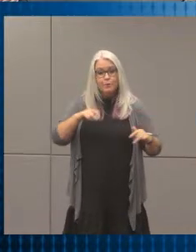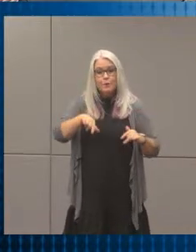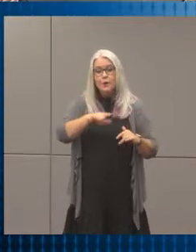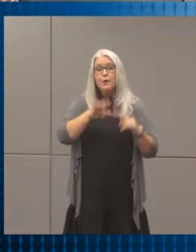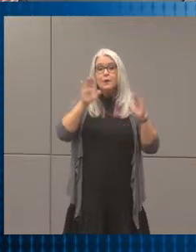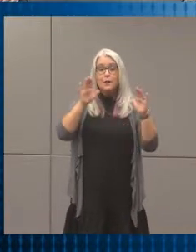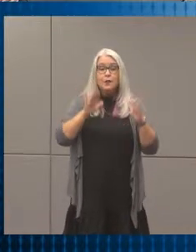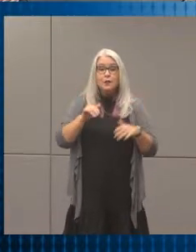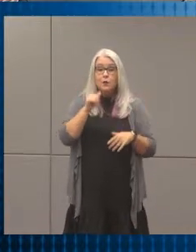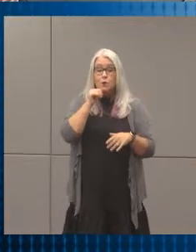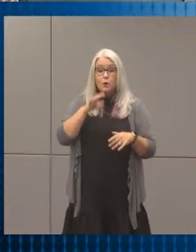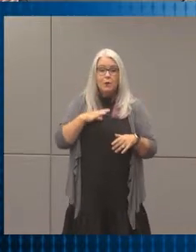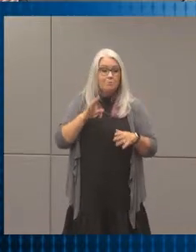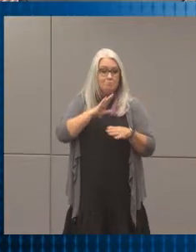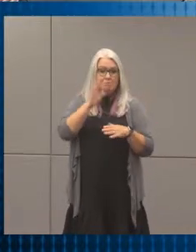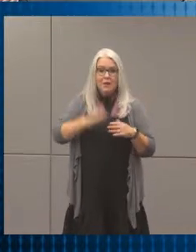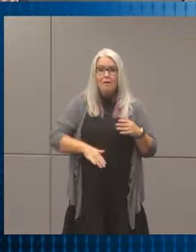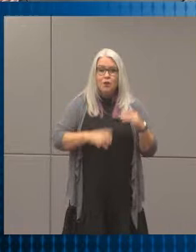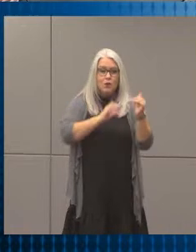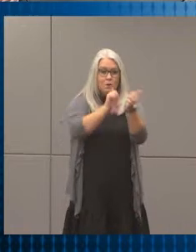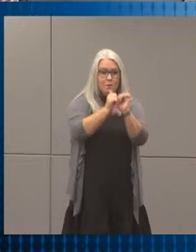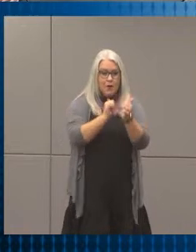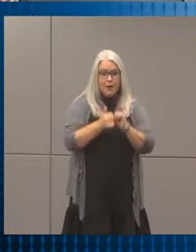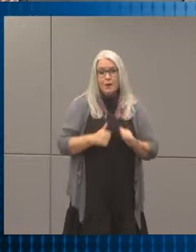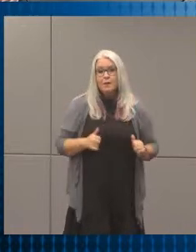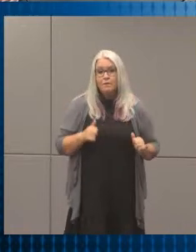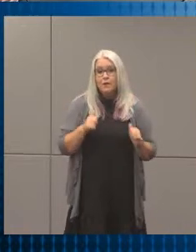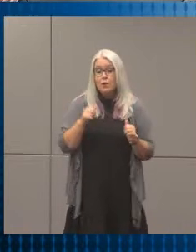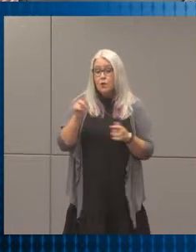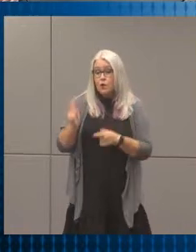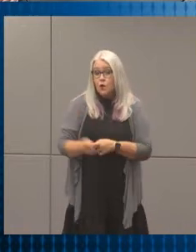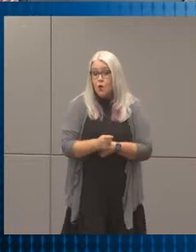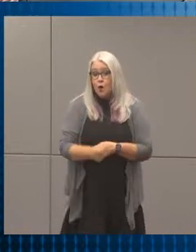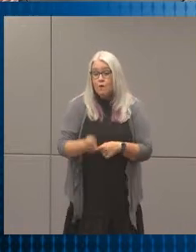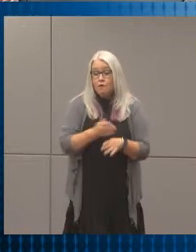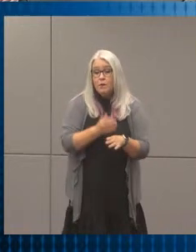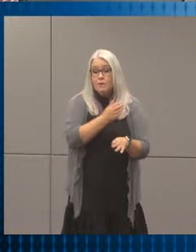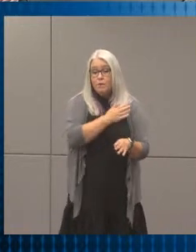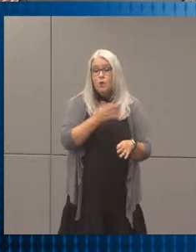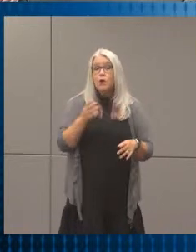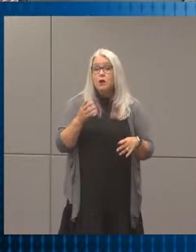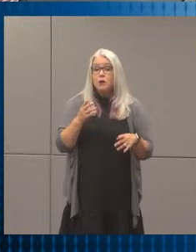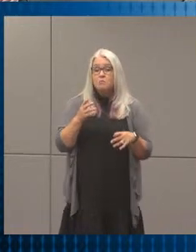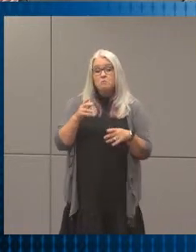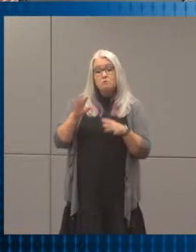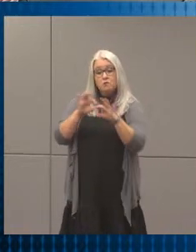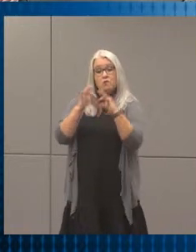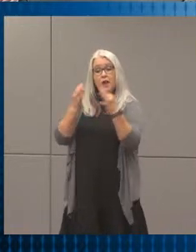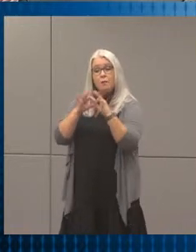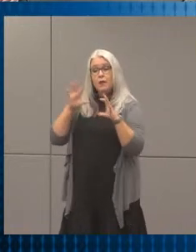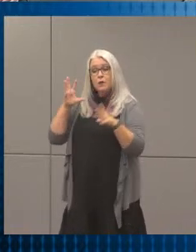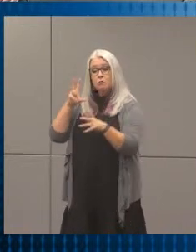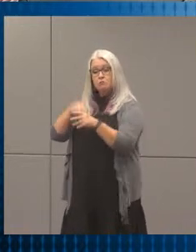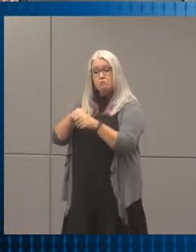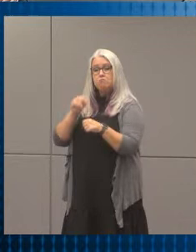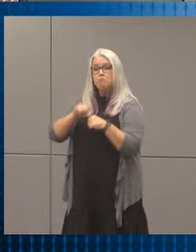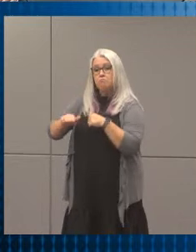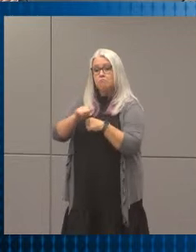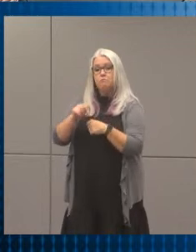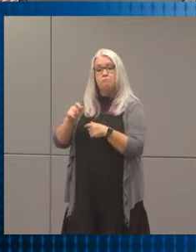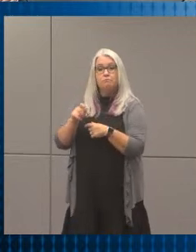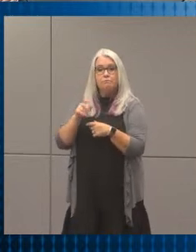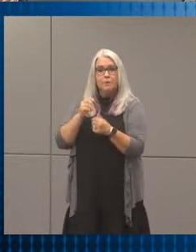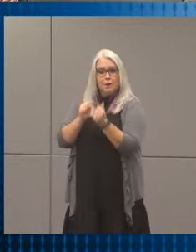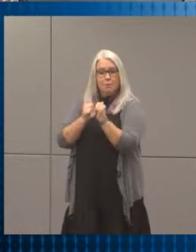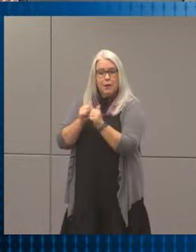played competitive golf before. She grew up in a golfing family and came out, played 1 year of competitive golf,